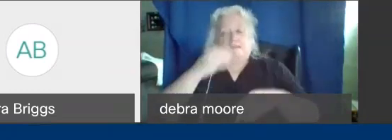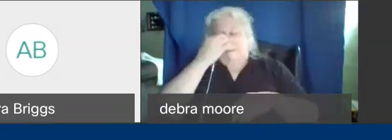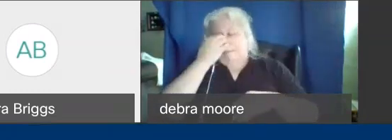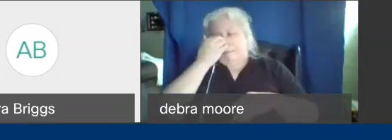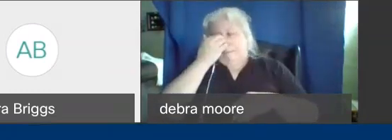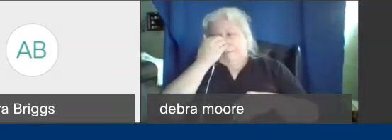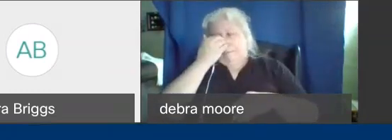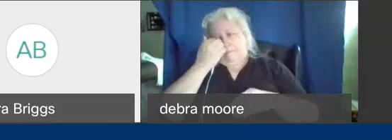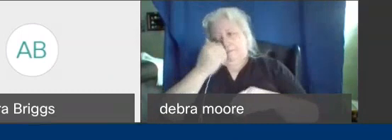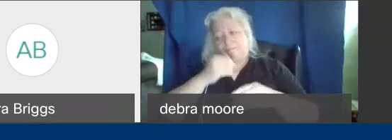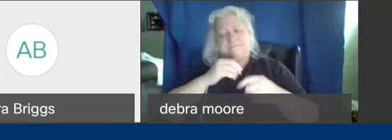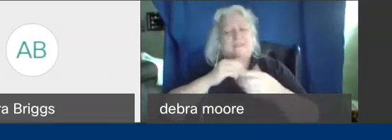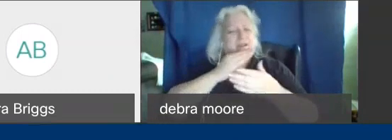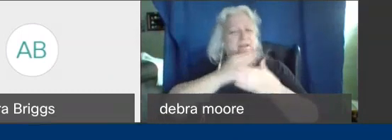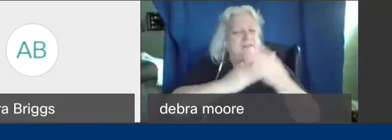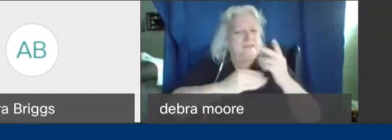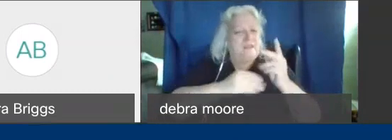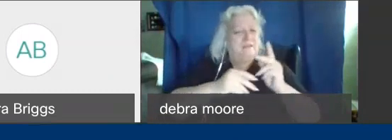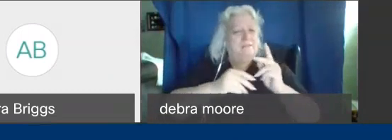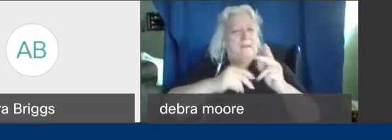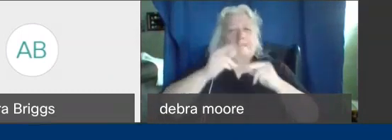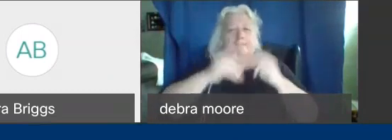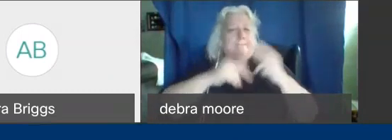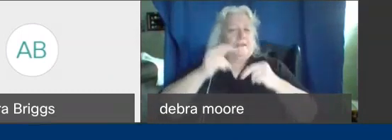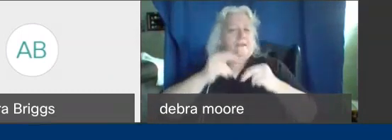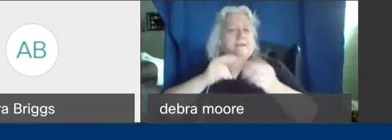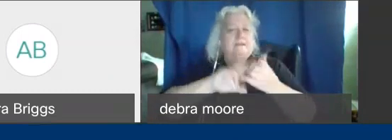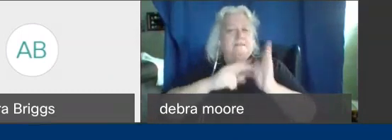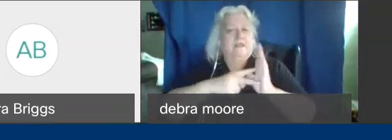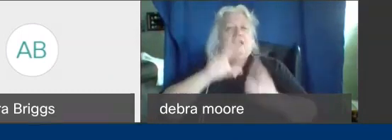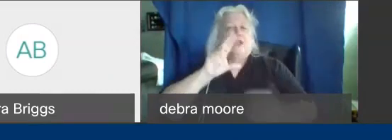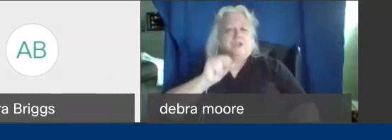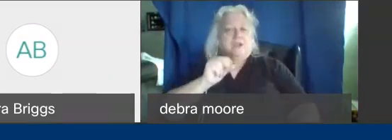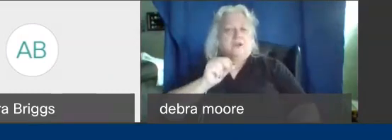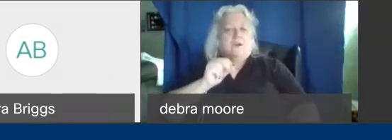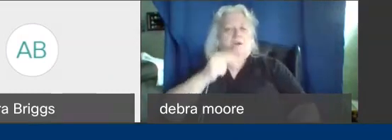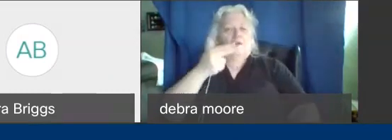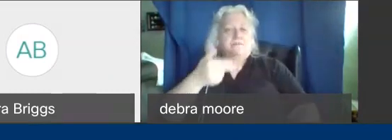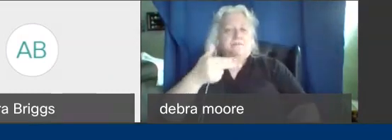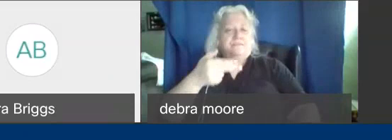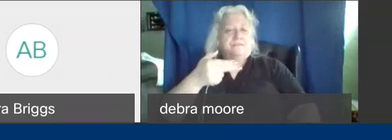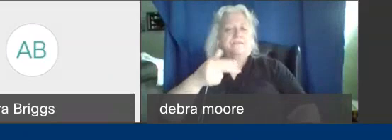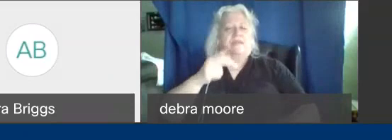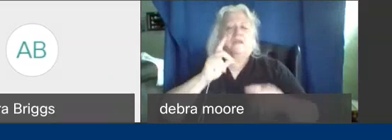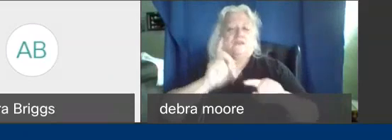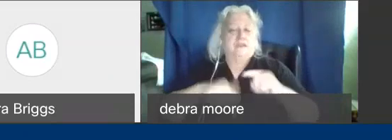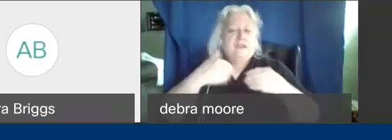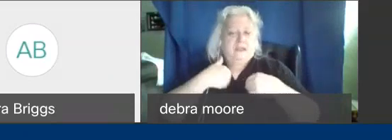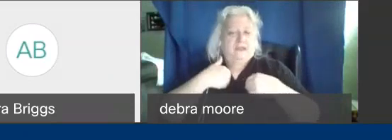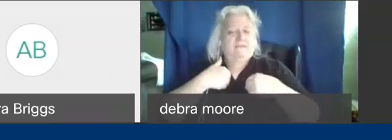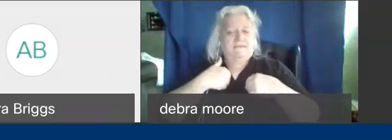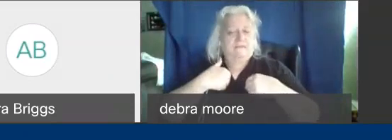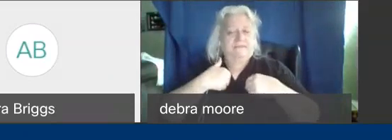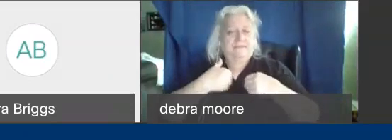that certain buildings are gun-free zones. So if you are an LTC holder, that means you cannot carry your weapon in that